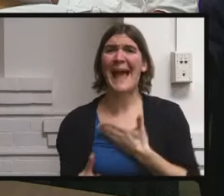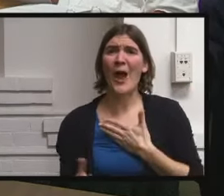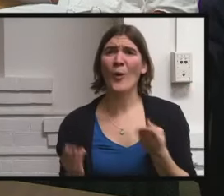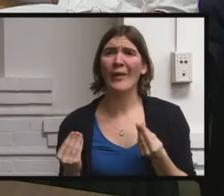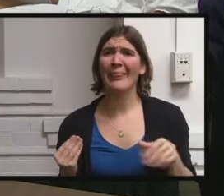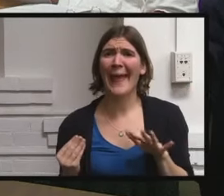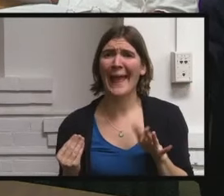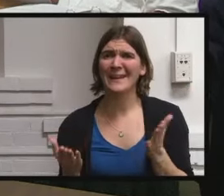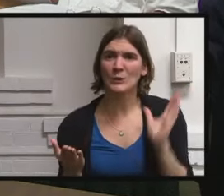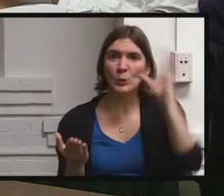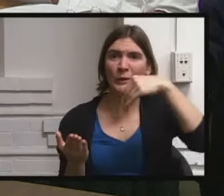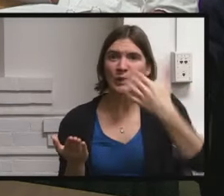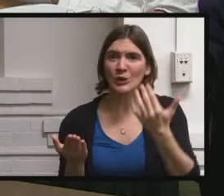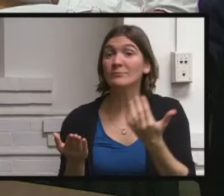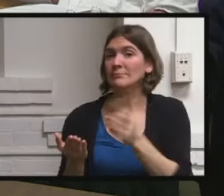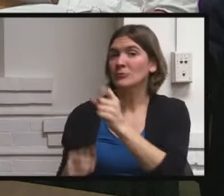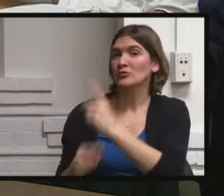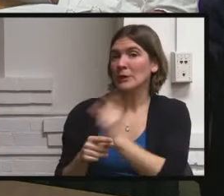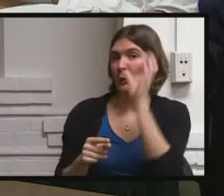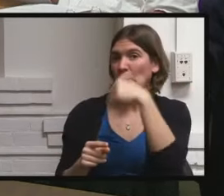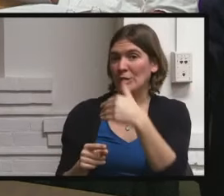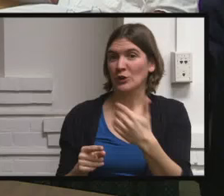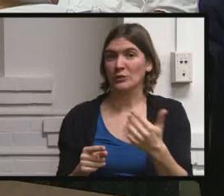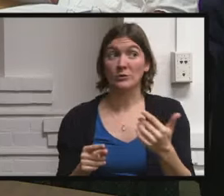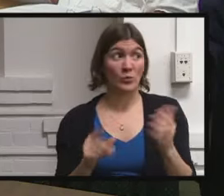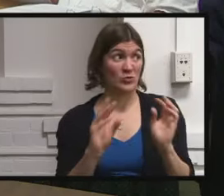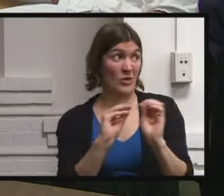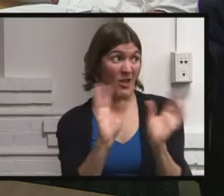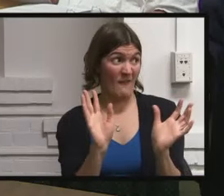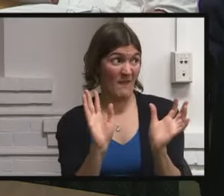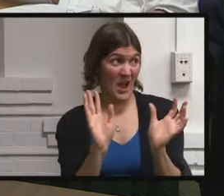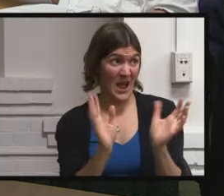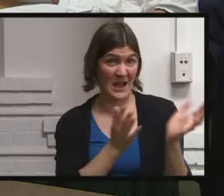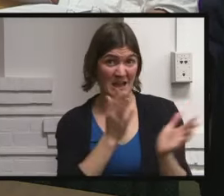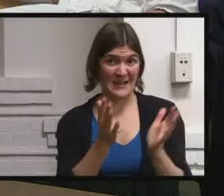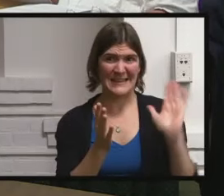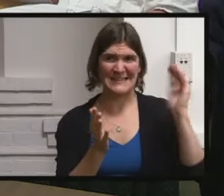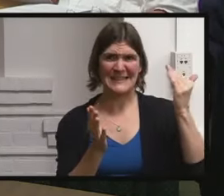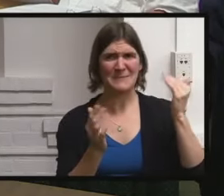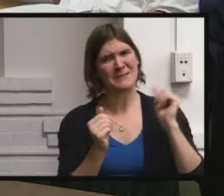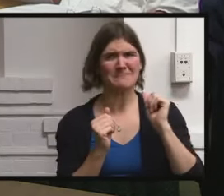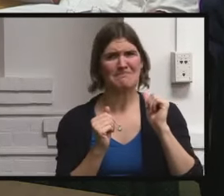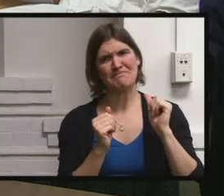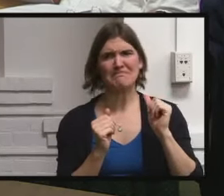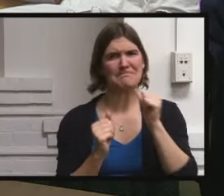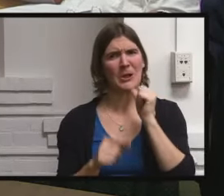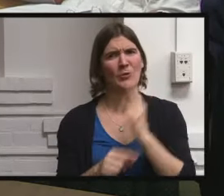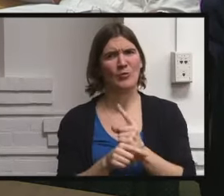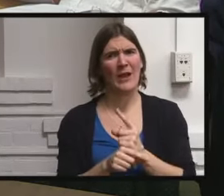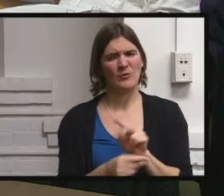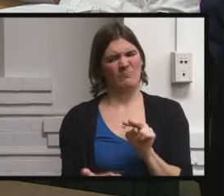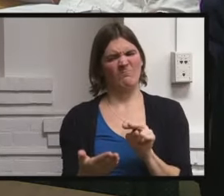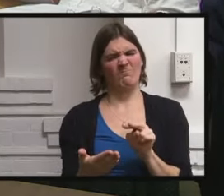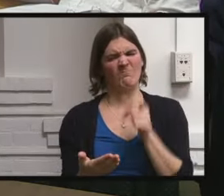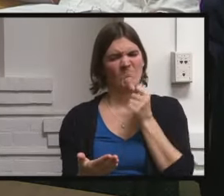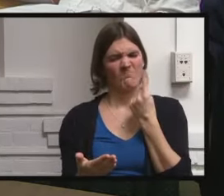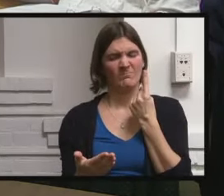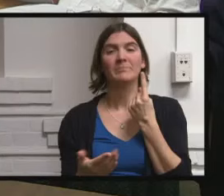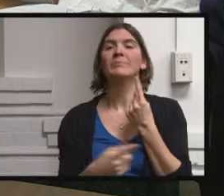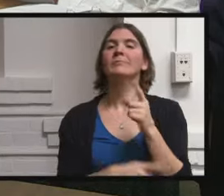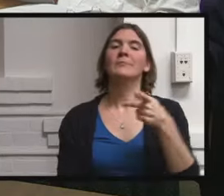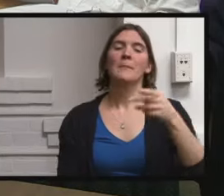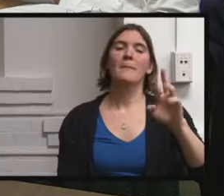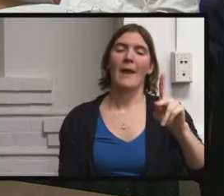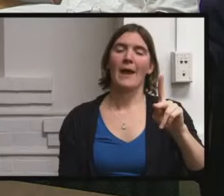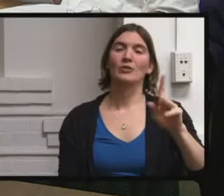it's town kind of unusual. Yeah. So I just wanted to make sure that, because it sounds odd on the face of it. Yeah. It's